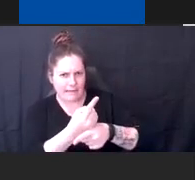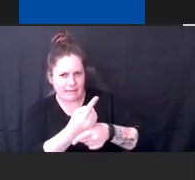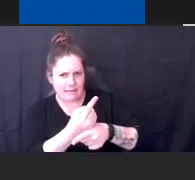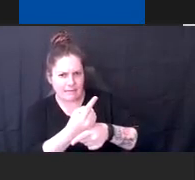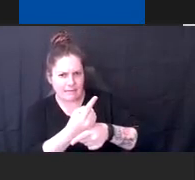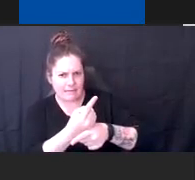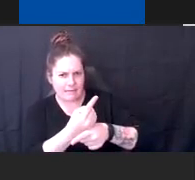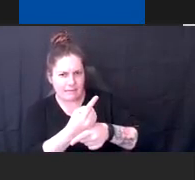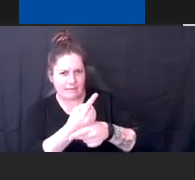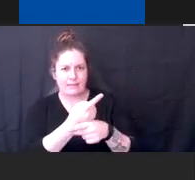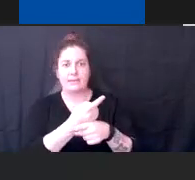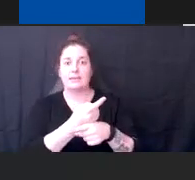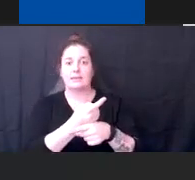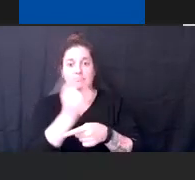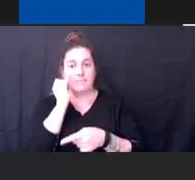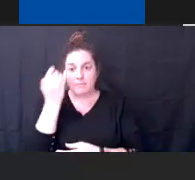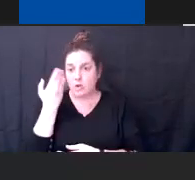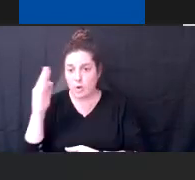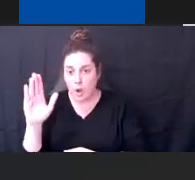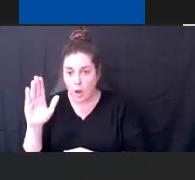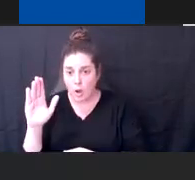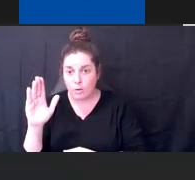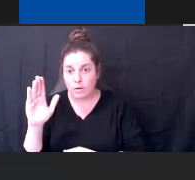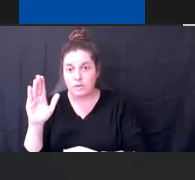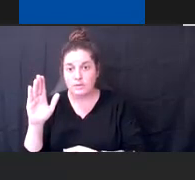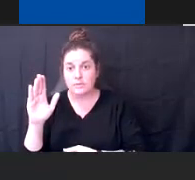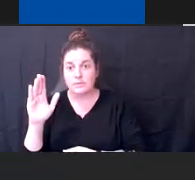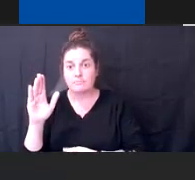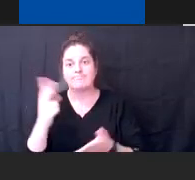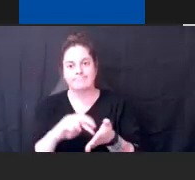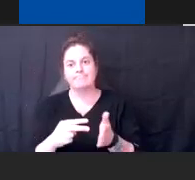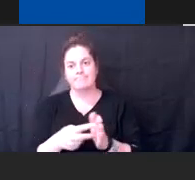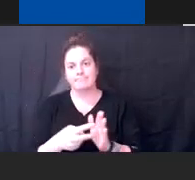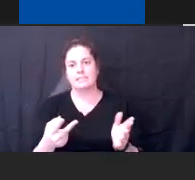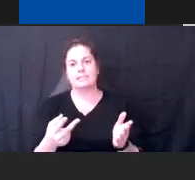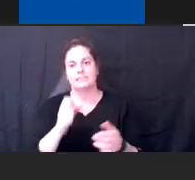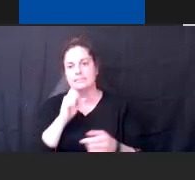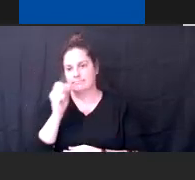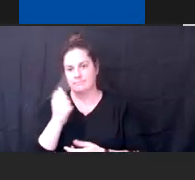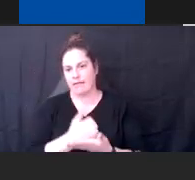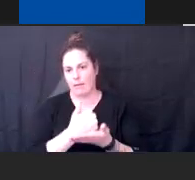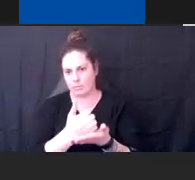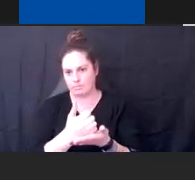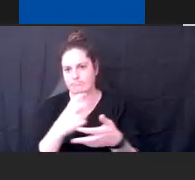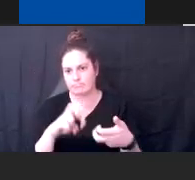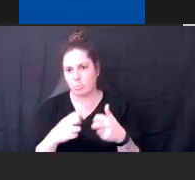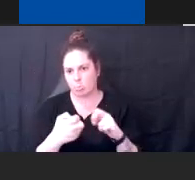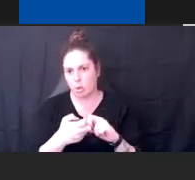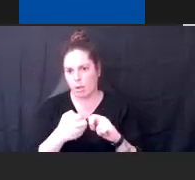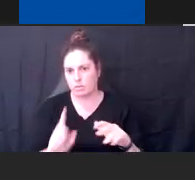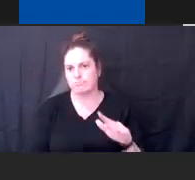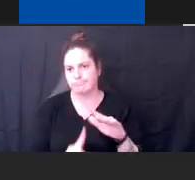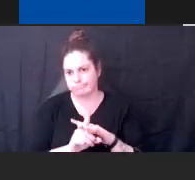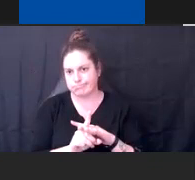cancel properly, that's sometimes where students have trouble. Okay. So remember, I said that